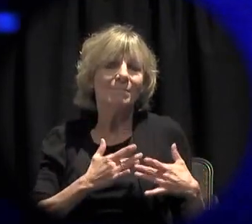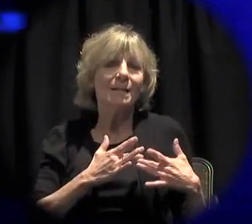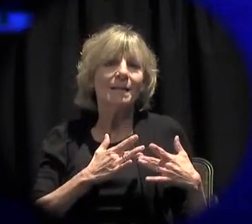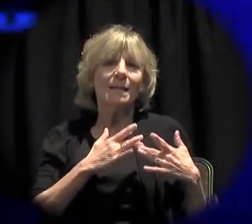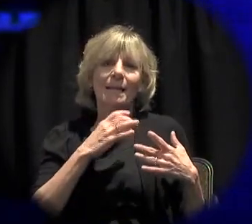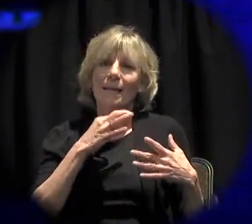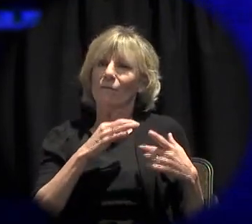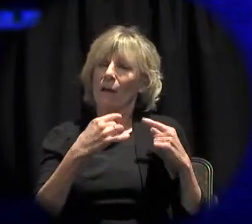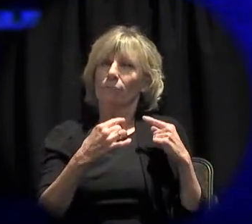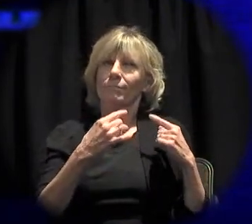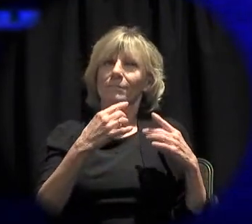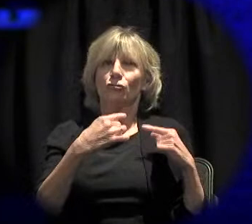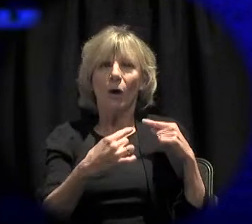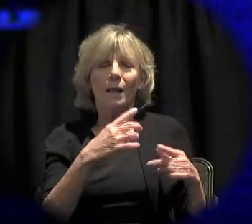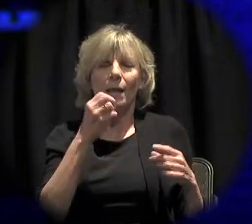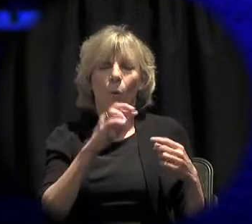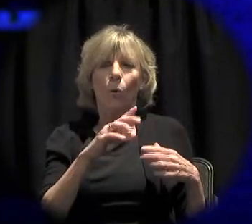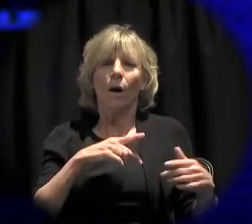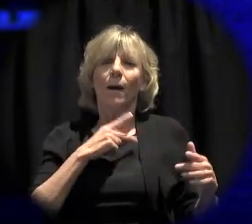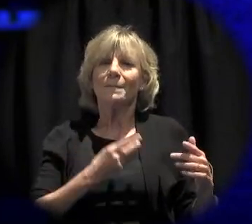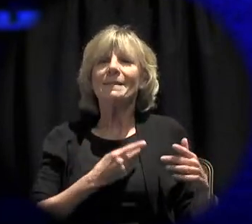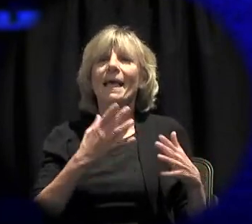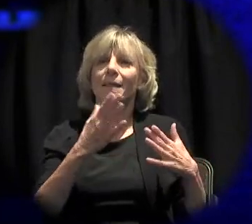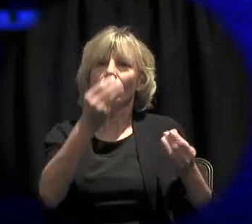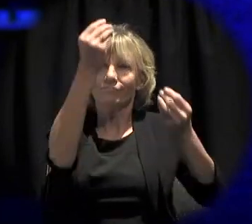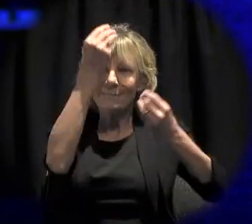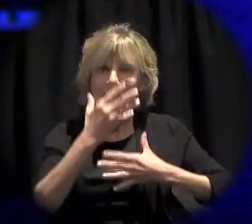angry like it, that's not safe for them to open up.